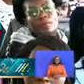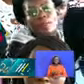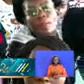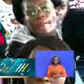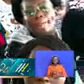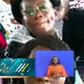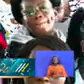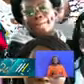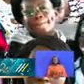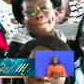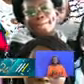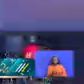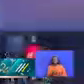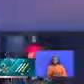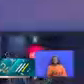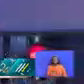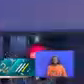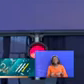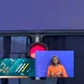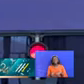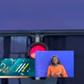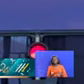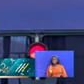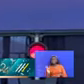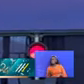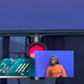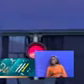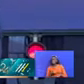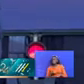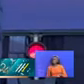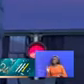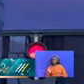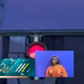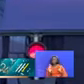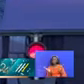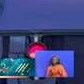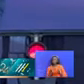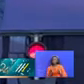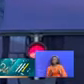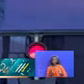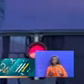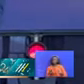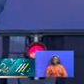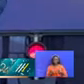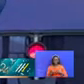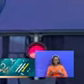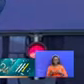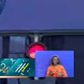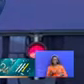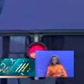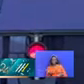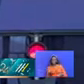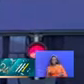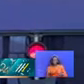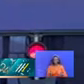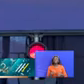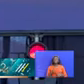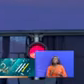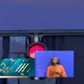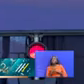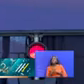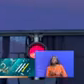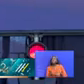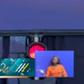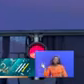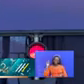has taken over we are no longer the one ruling the airwaves but I'm believing God we are coming back